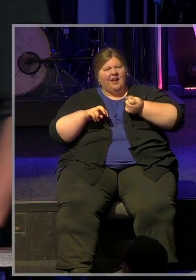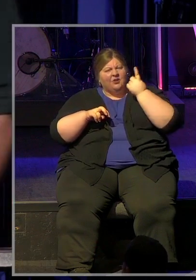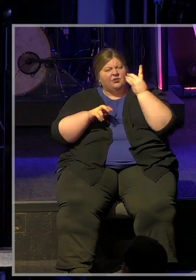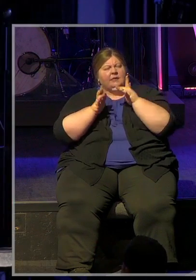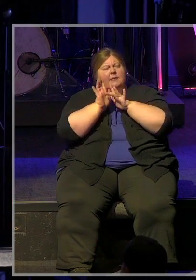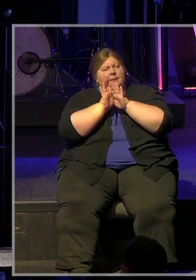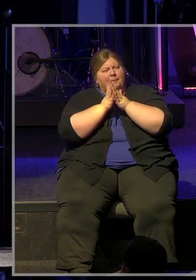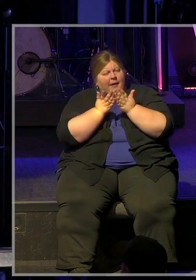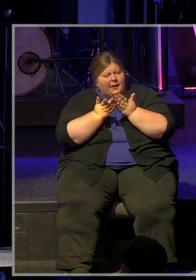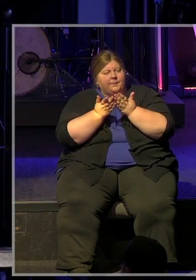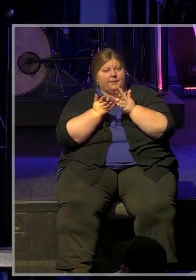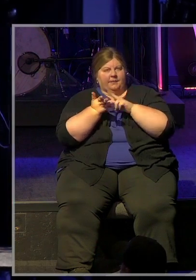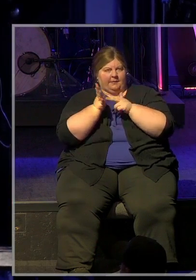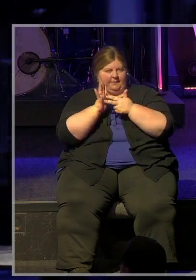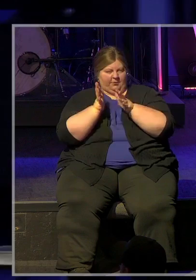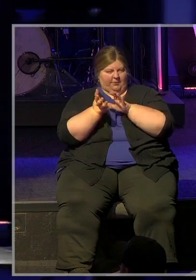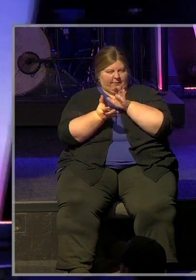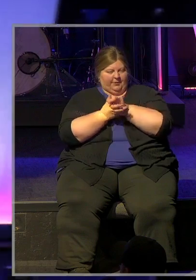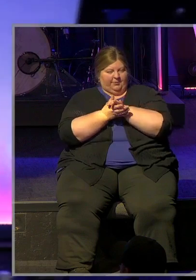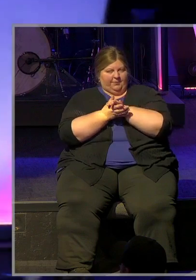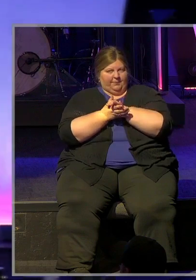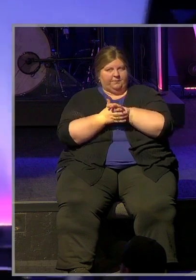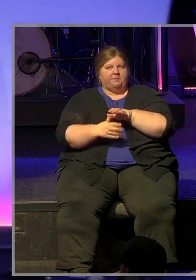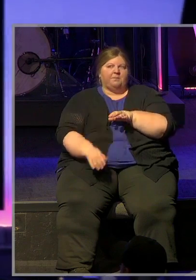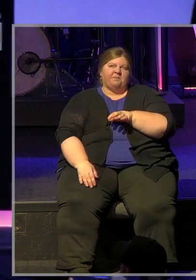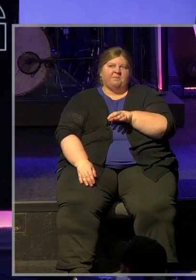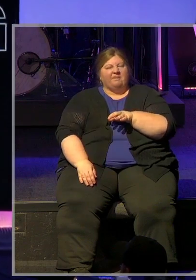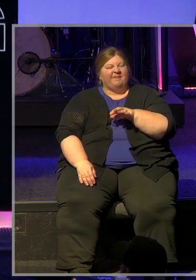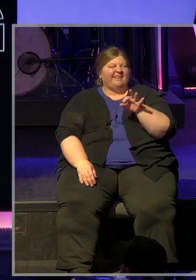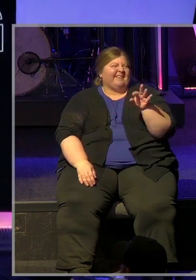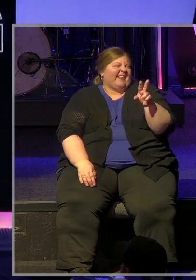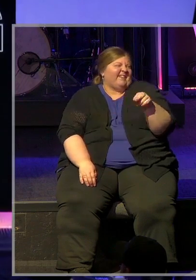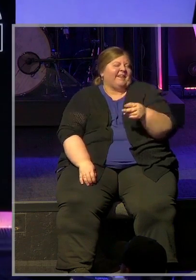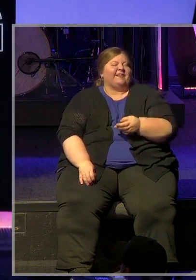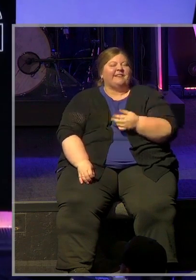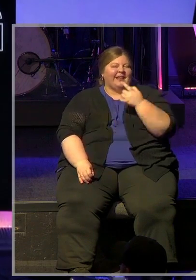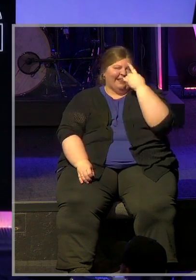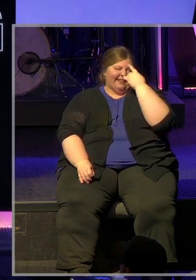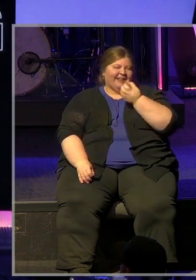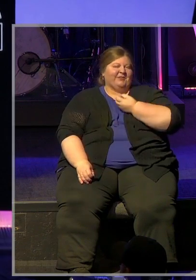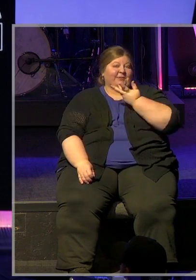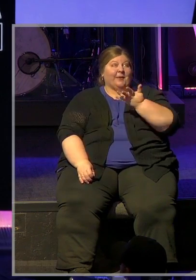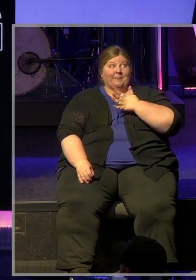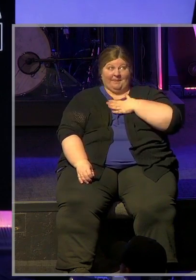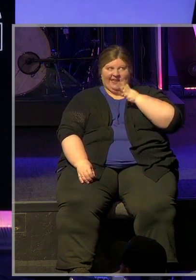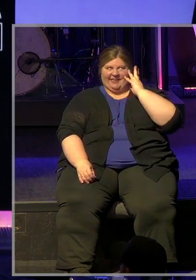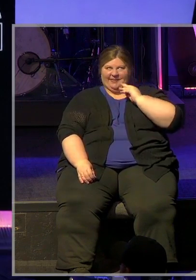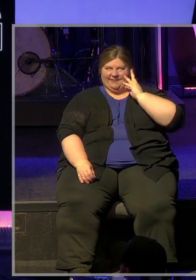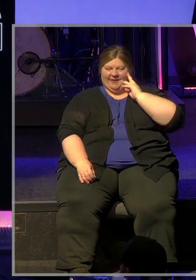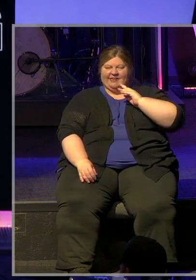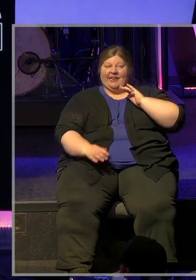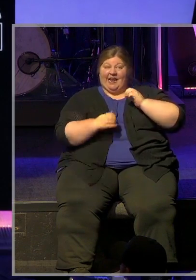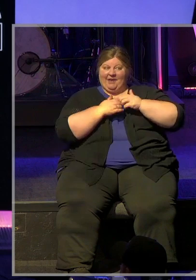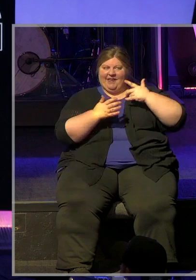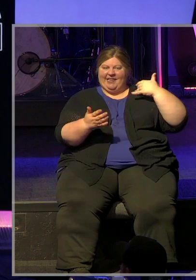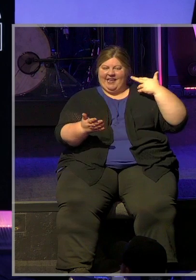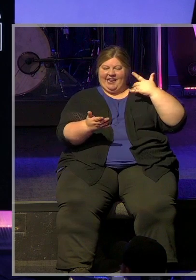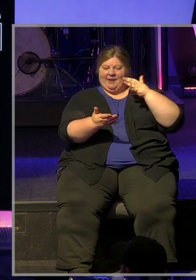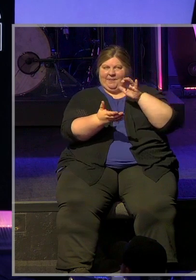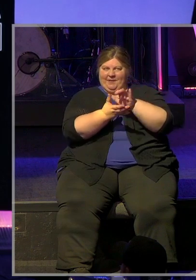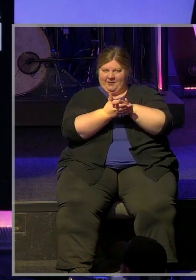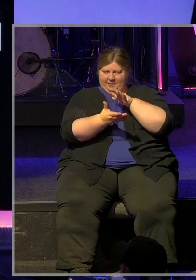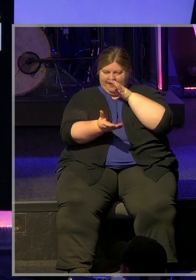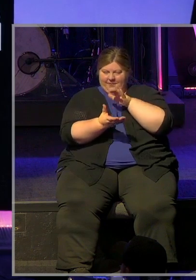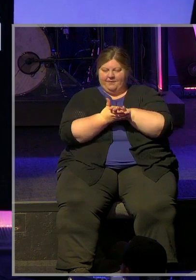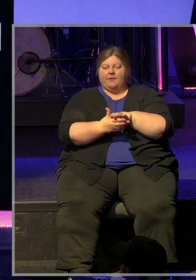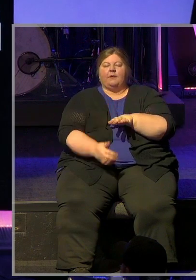marriage. So to kind of illustrate some of this is just fun. I figured I'd share a little bit about my journey, how I ended up getting married to my wife. I remember